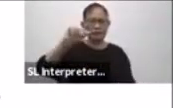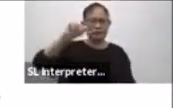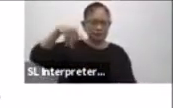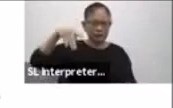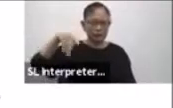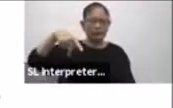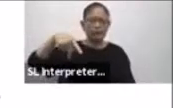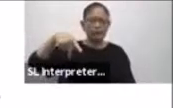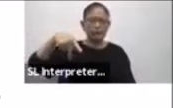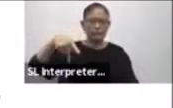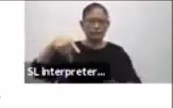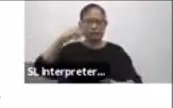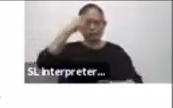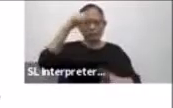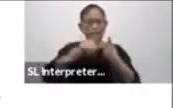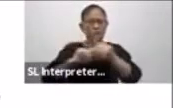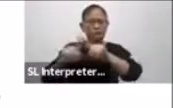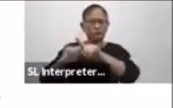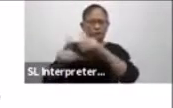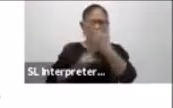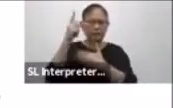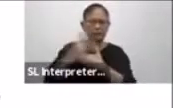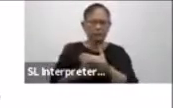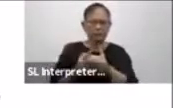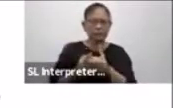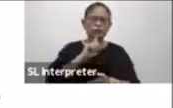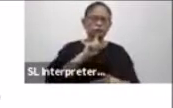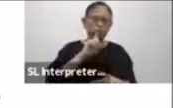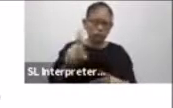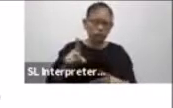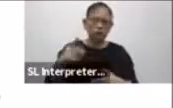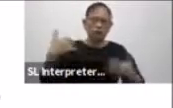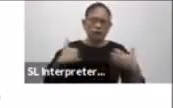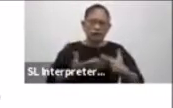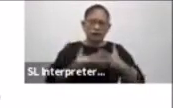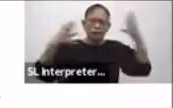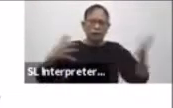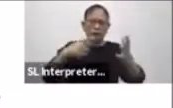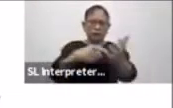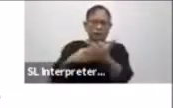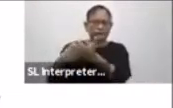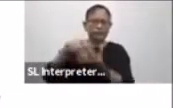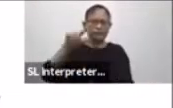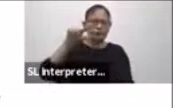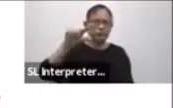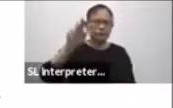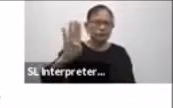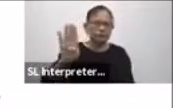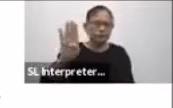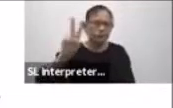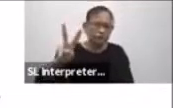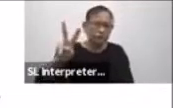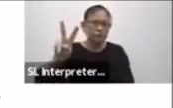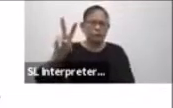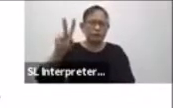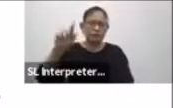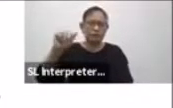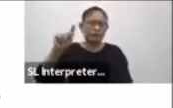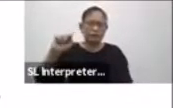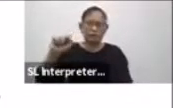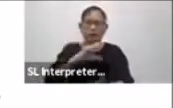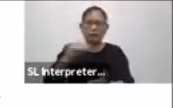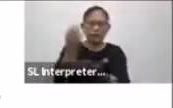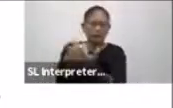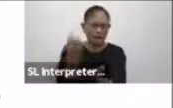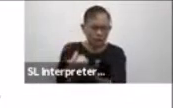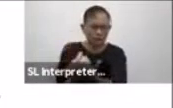service programs. Given that there's a huge demand for GBV data and need for evidence, but